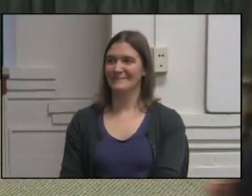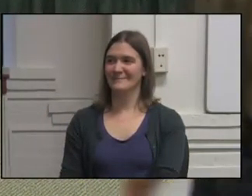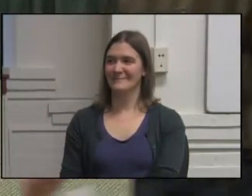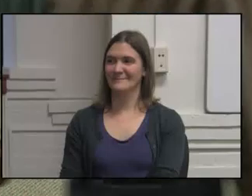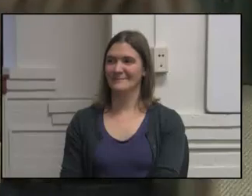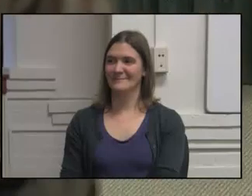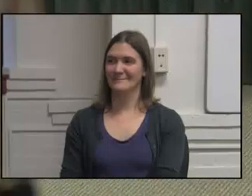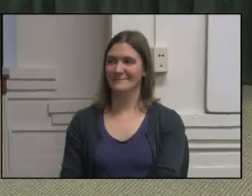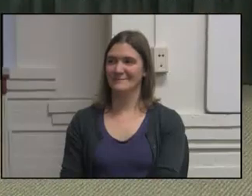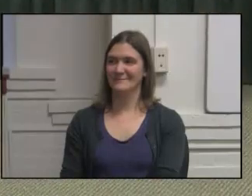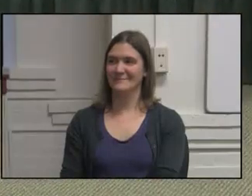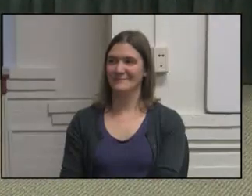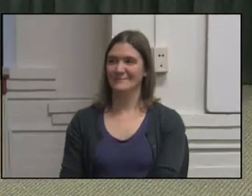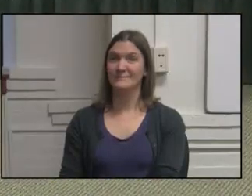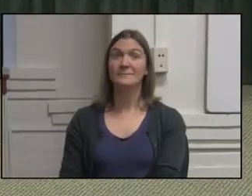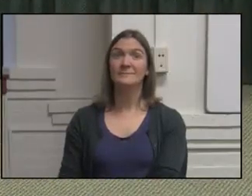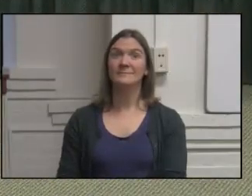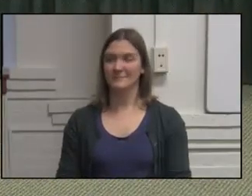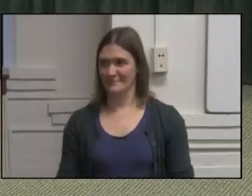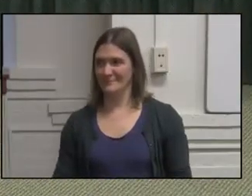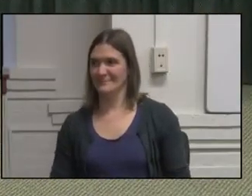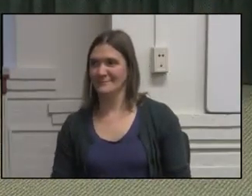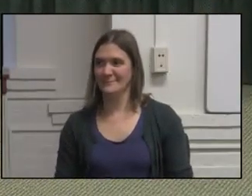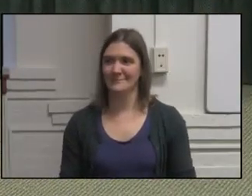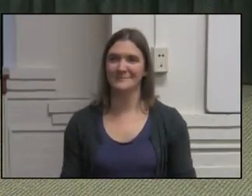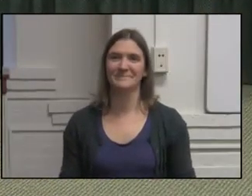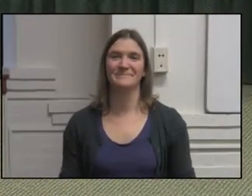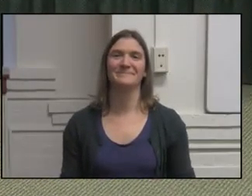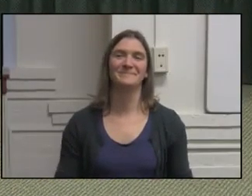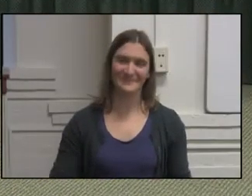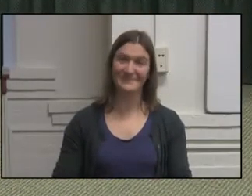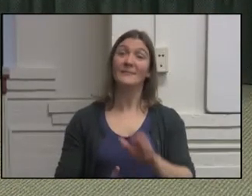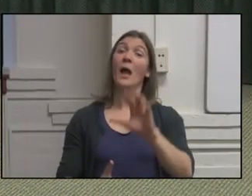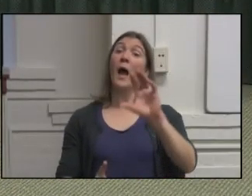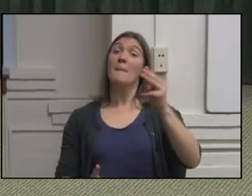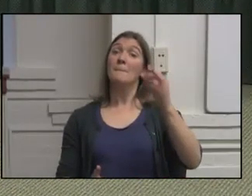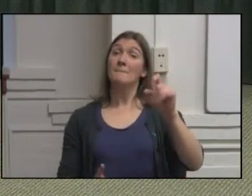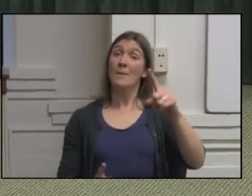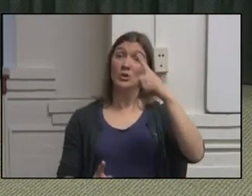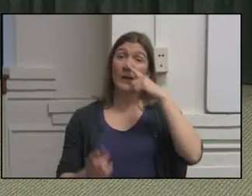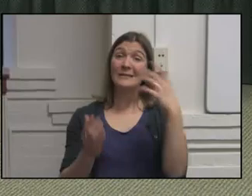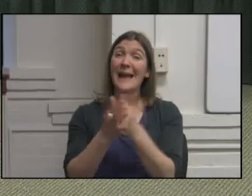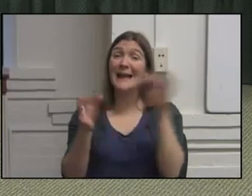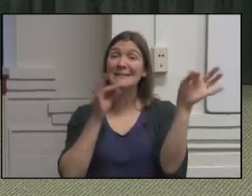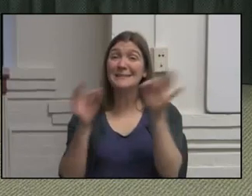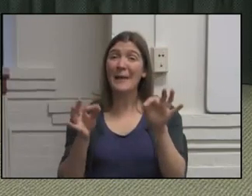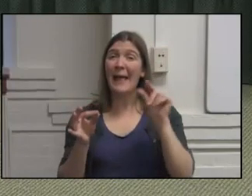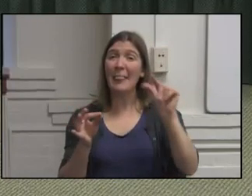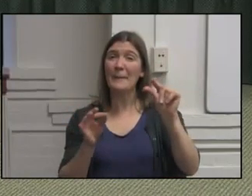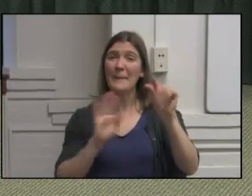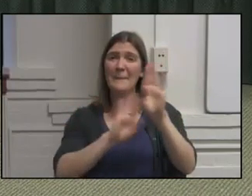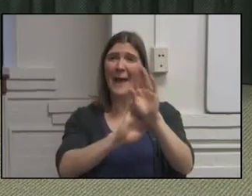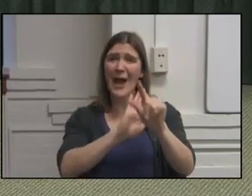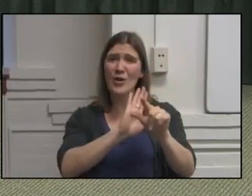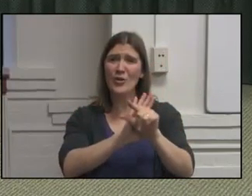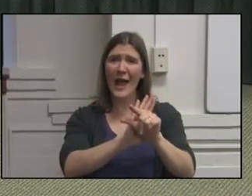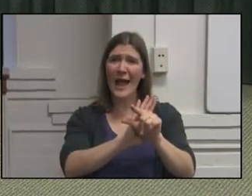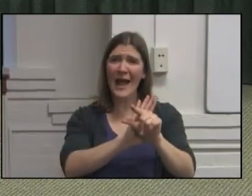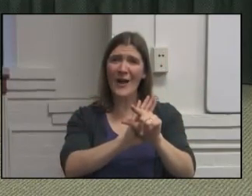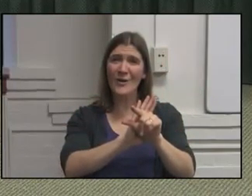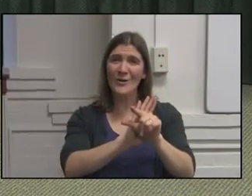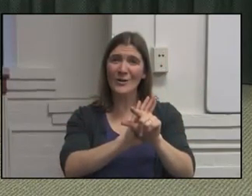And actually, I did that because Michael was wondering if you would explain a little bit the background of the star chart, which I understand is now no